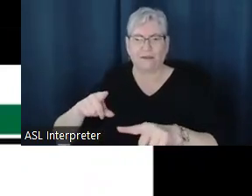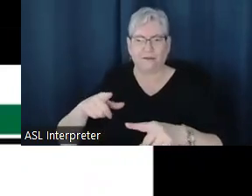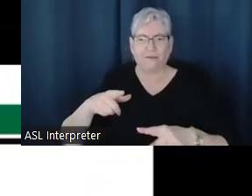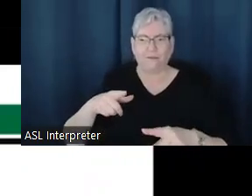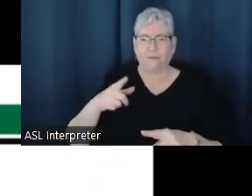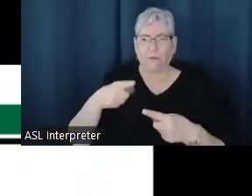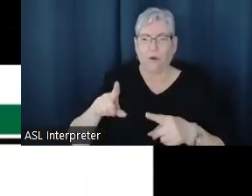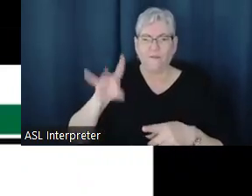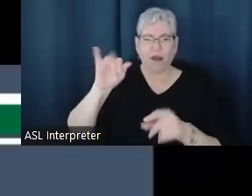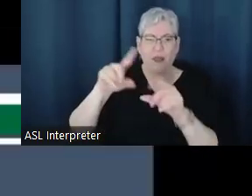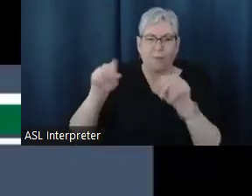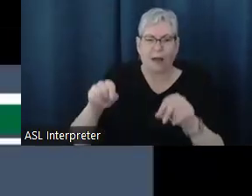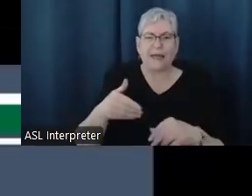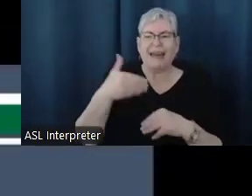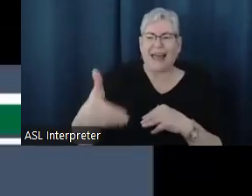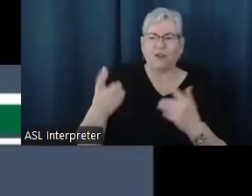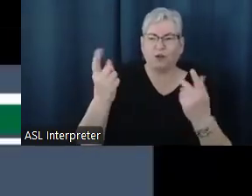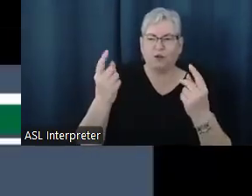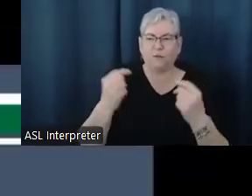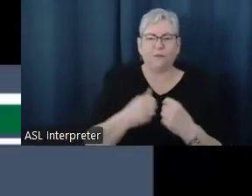So you can go to the next slide.